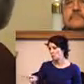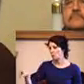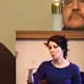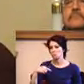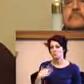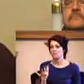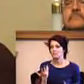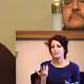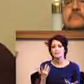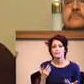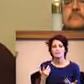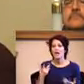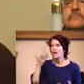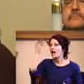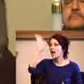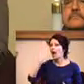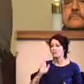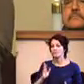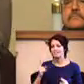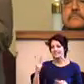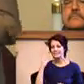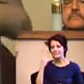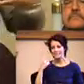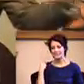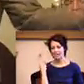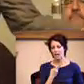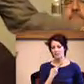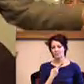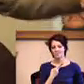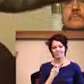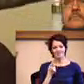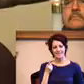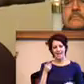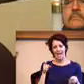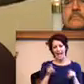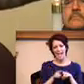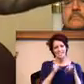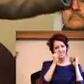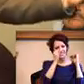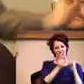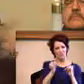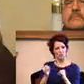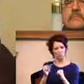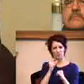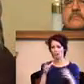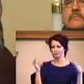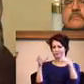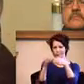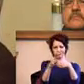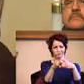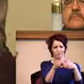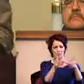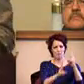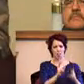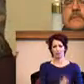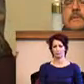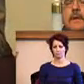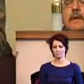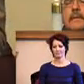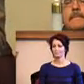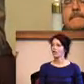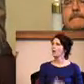works and deals with us as individuals God doesn't see us just as a a homogeneous group of people praise